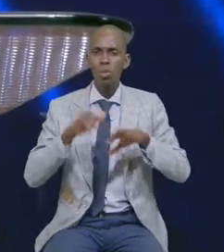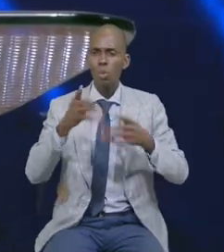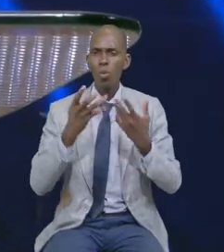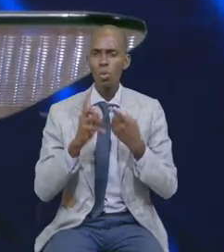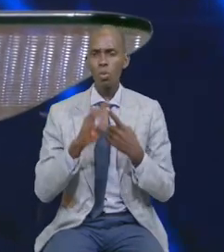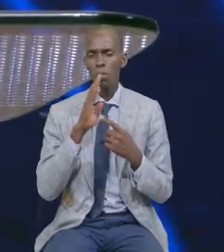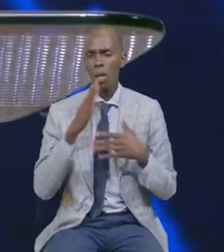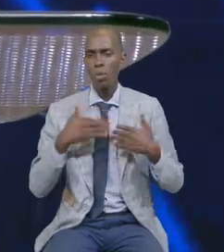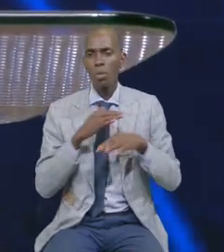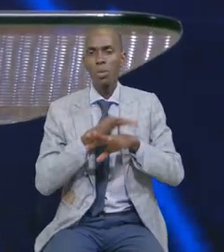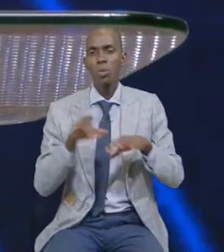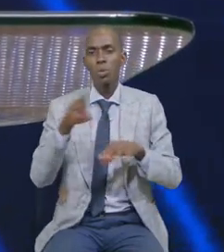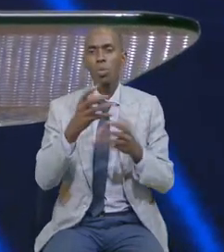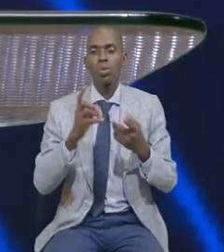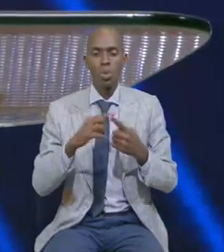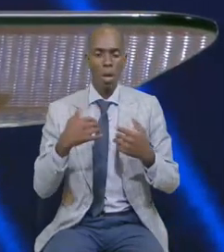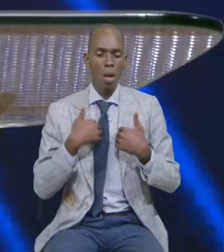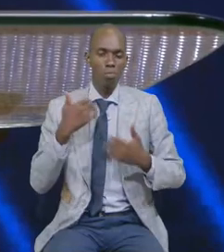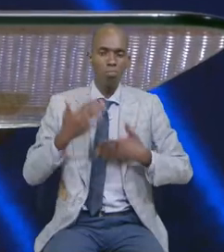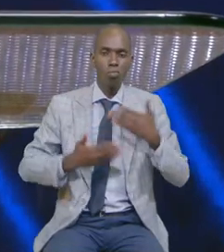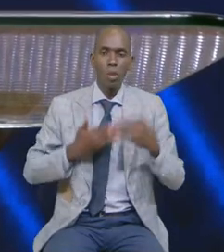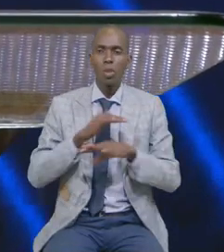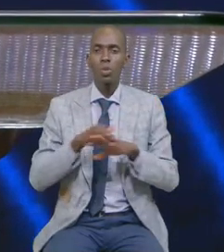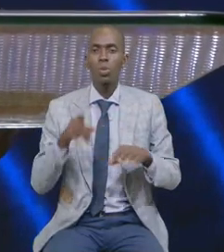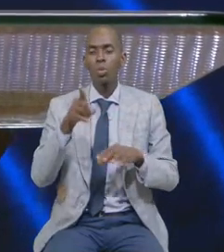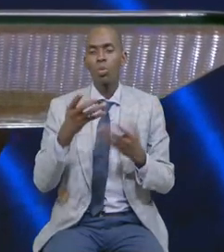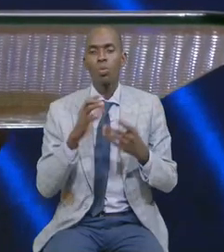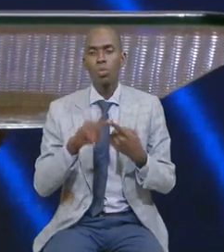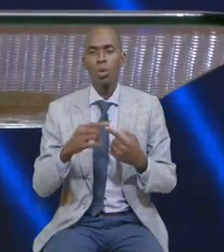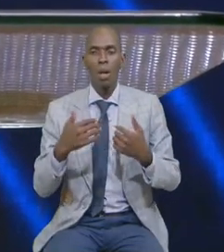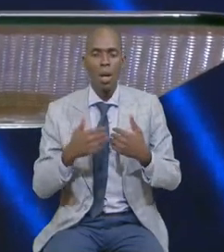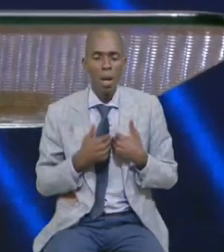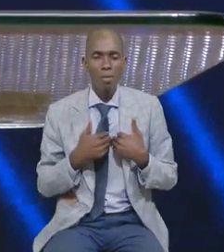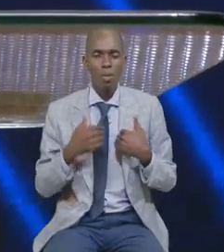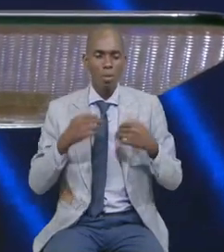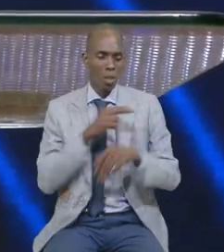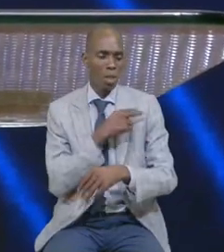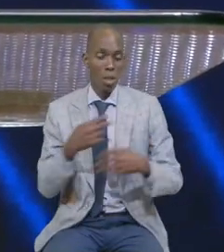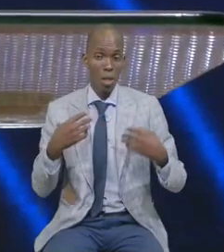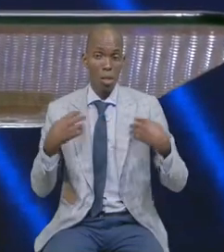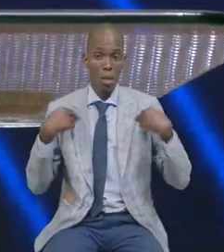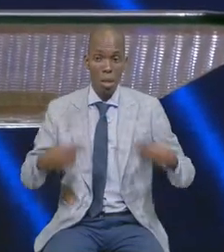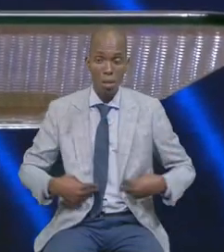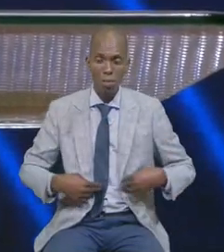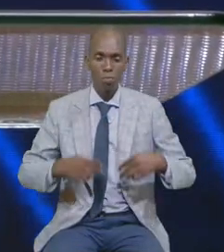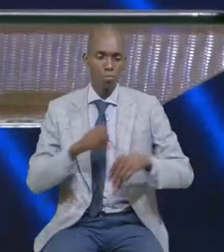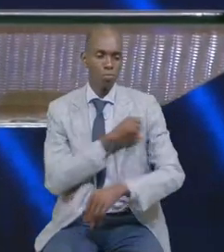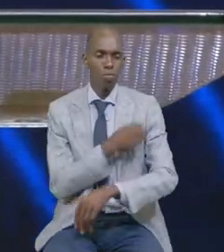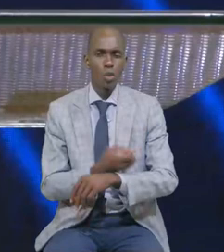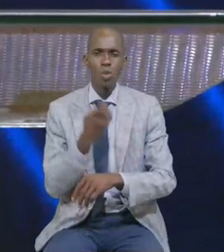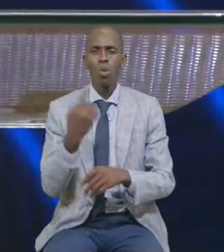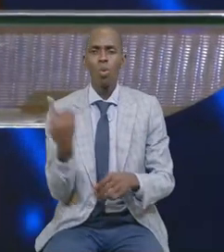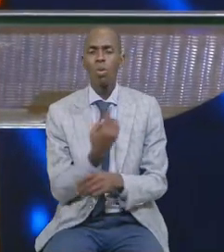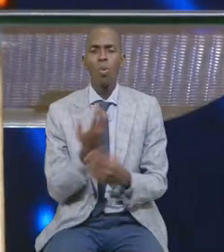you want to have joy? Don't you want to have, you know, health, strength? Do you want to be under this